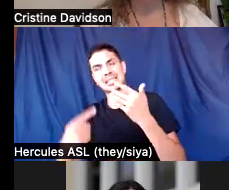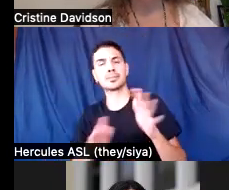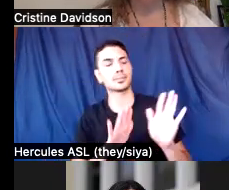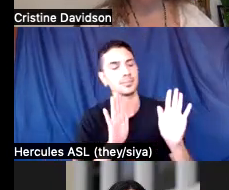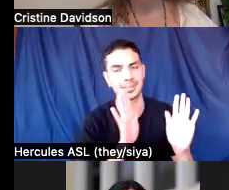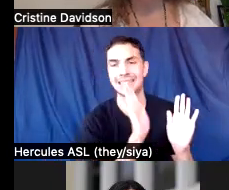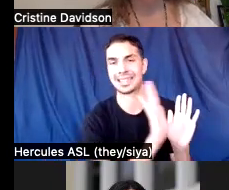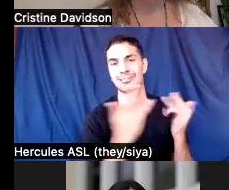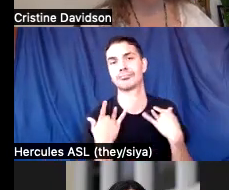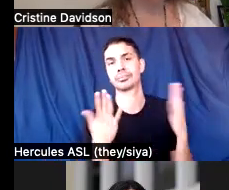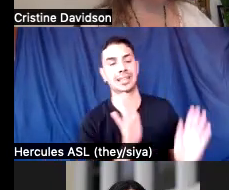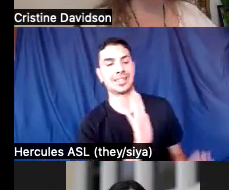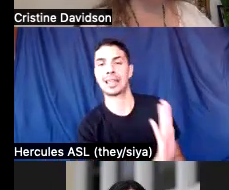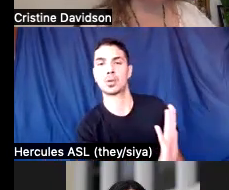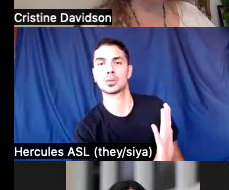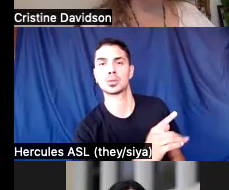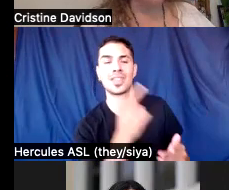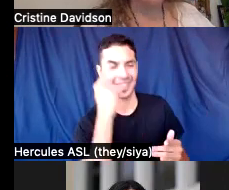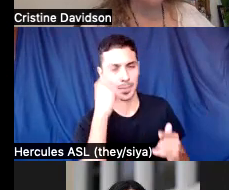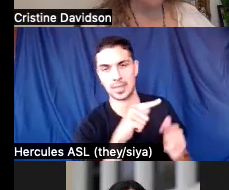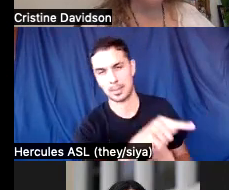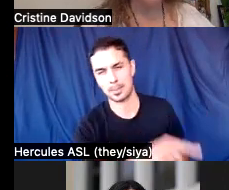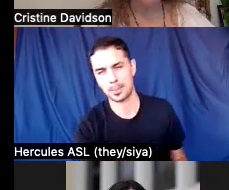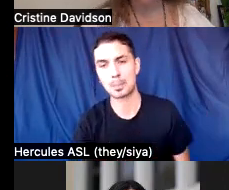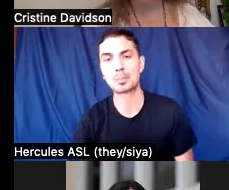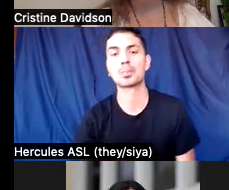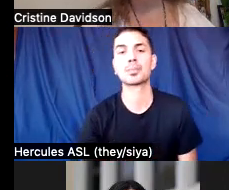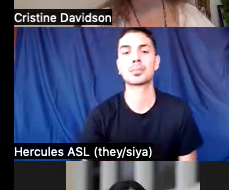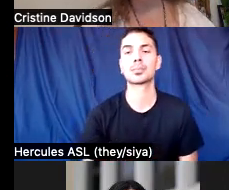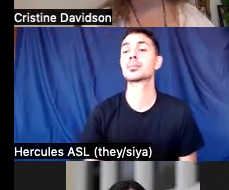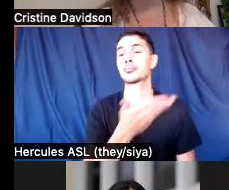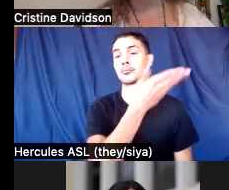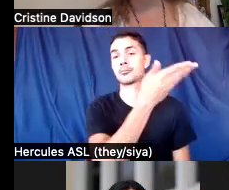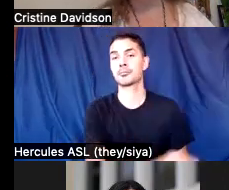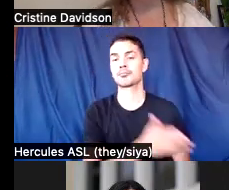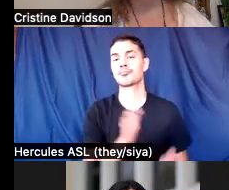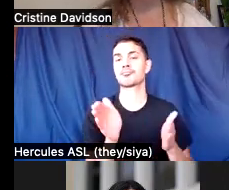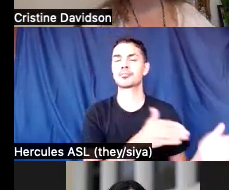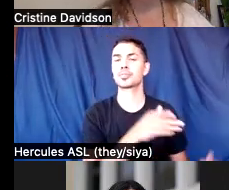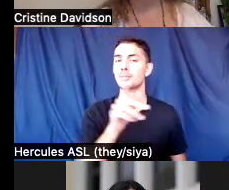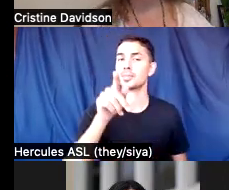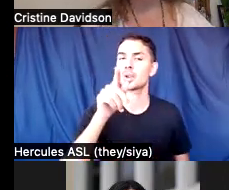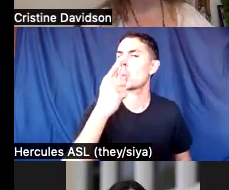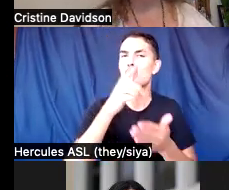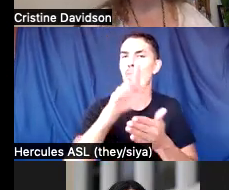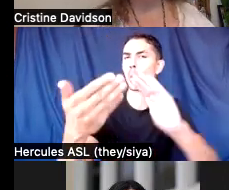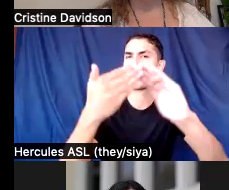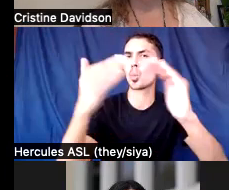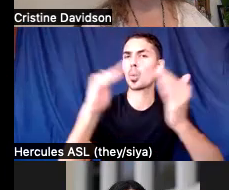So what do we think? Do we think there's more sex offenses happening in our communities than what's being reported?